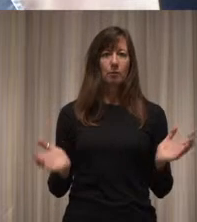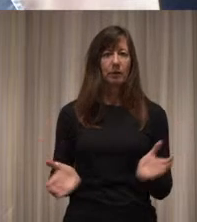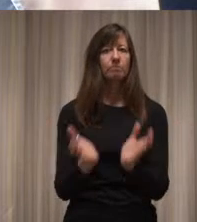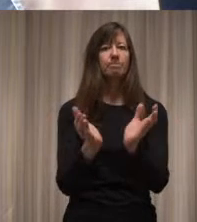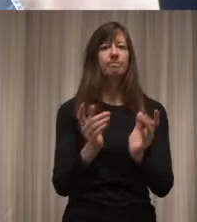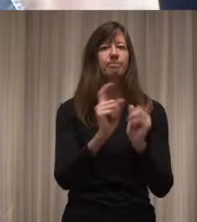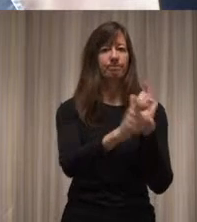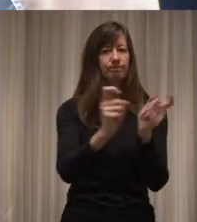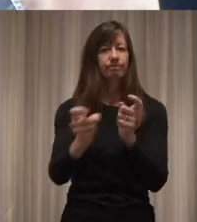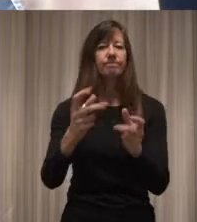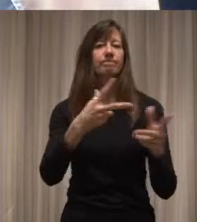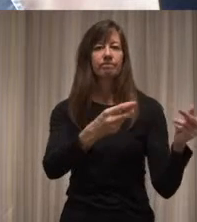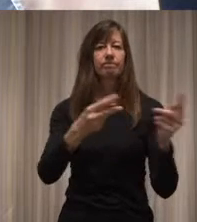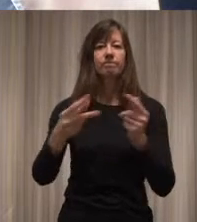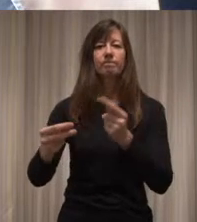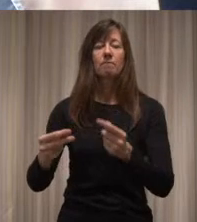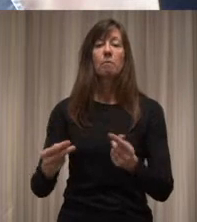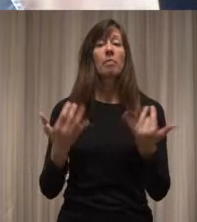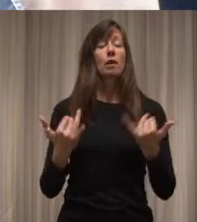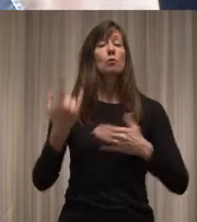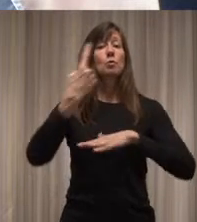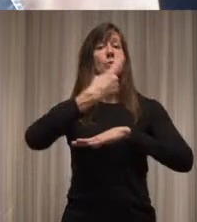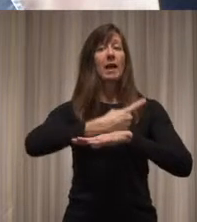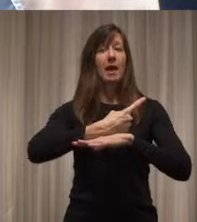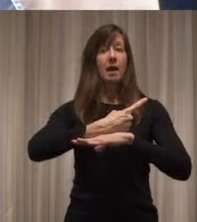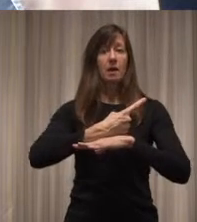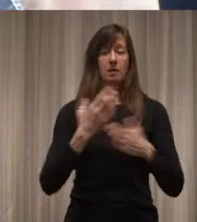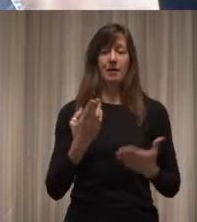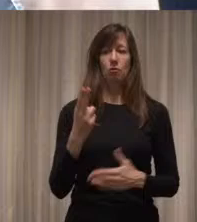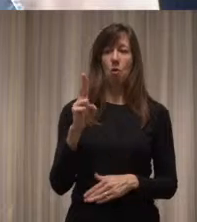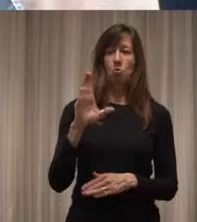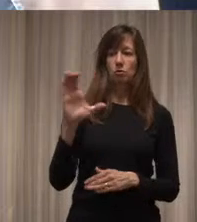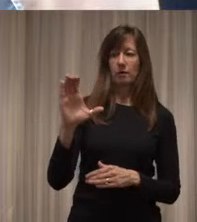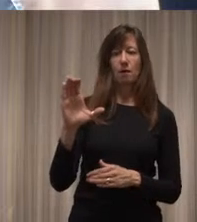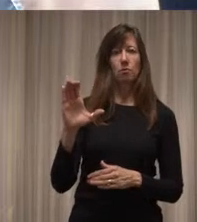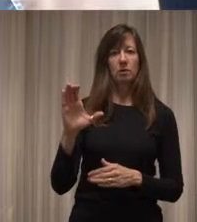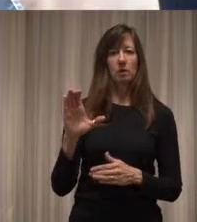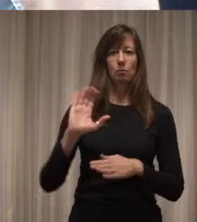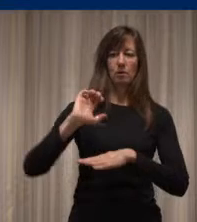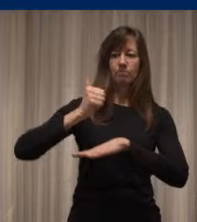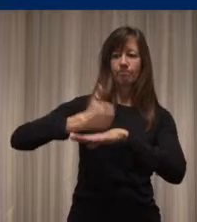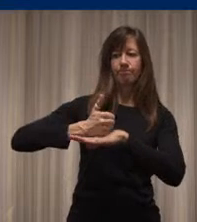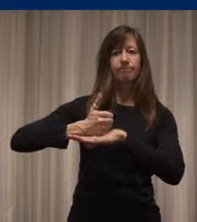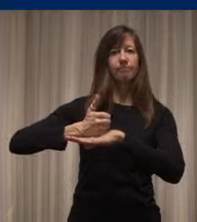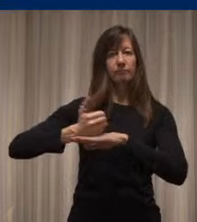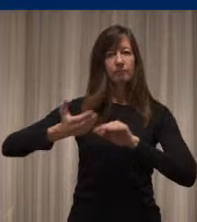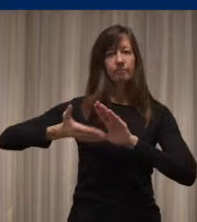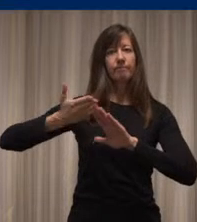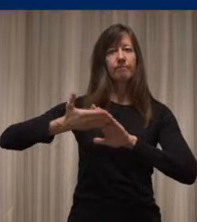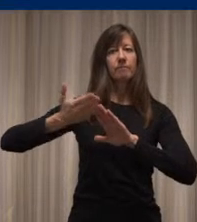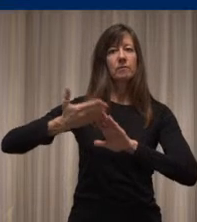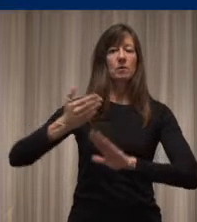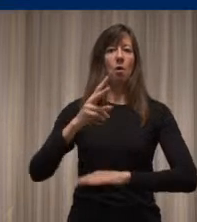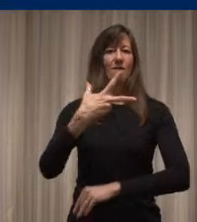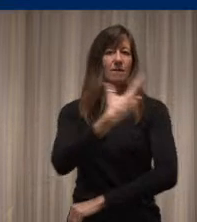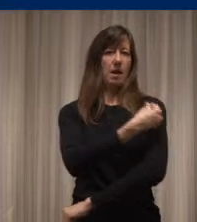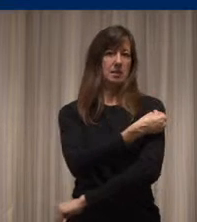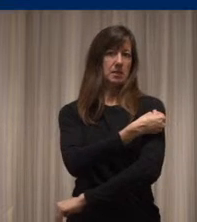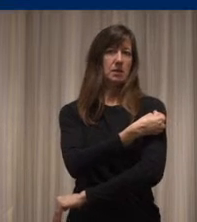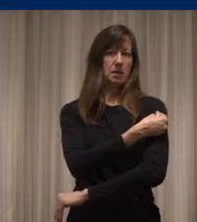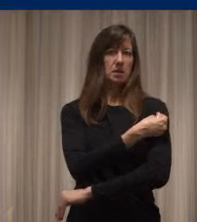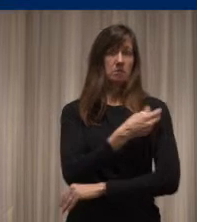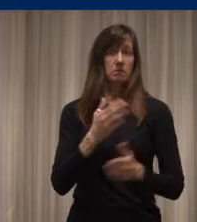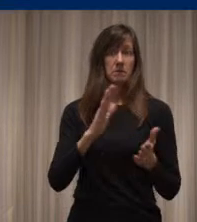actually launching our Ulster County Vaccine Resource Center. This is a web portal that's part of our